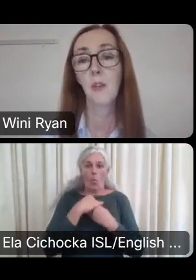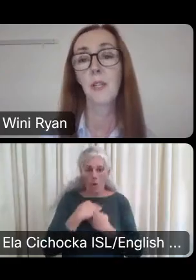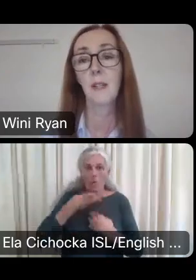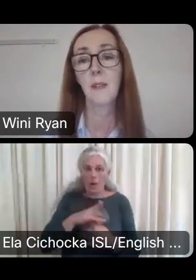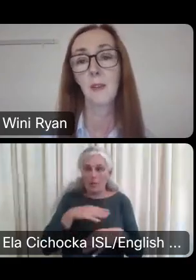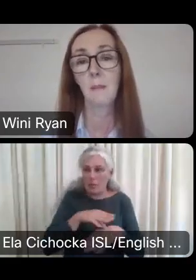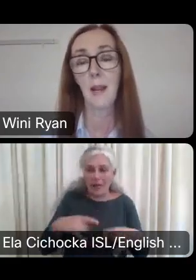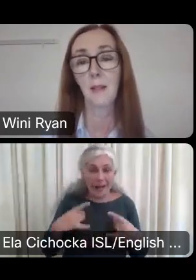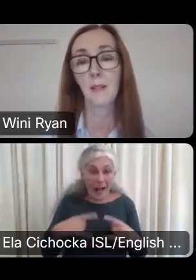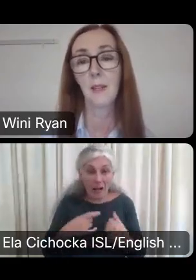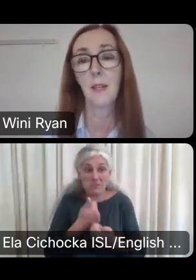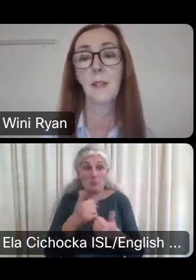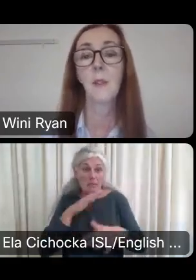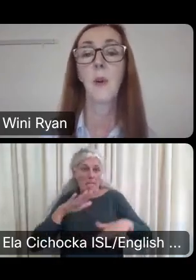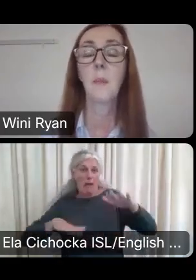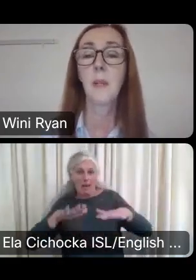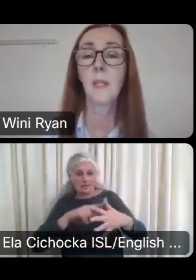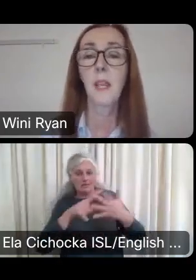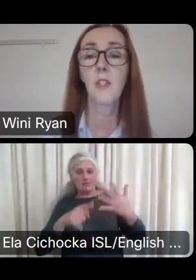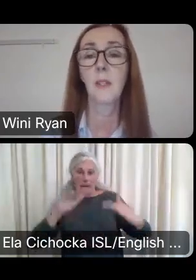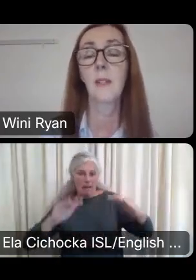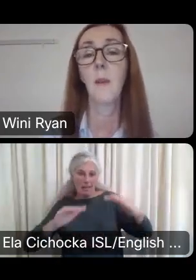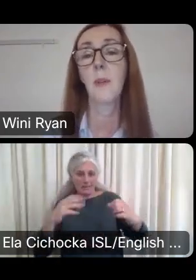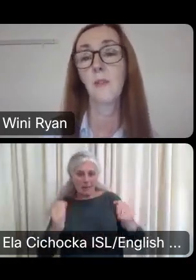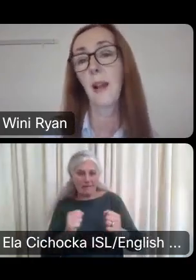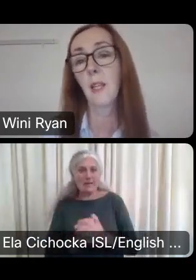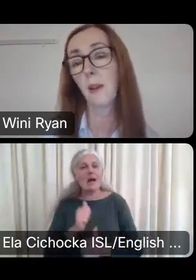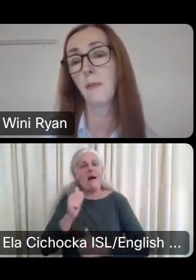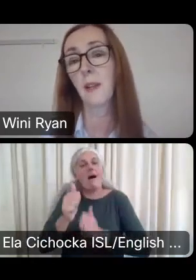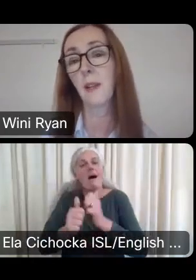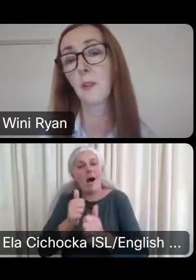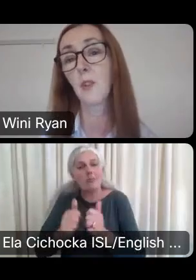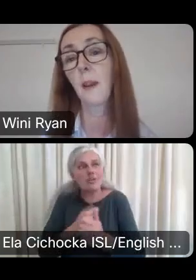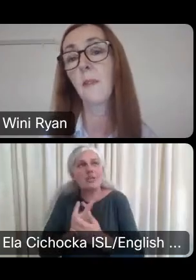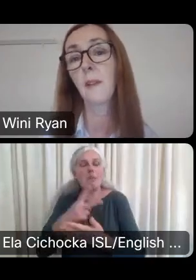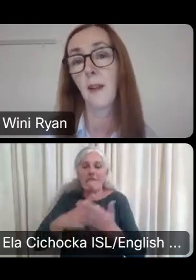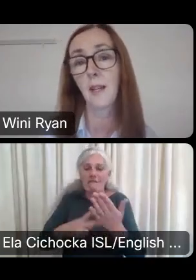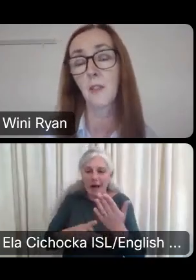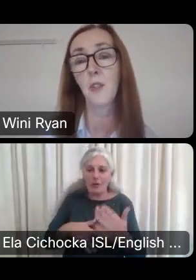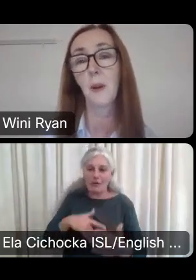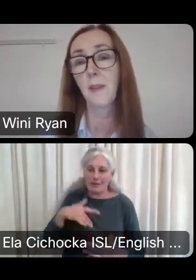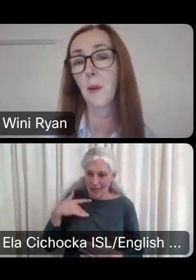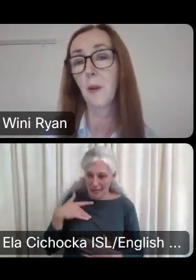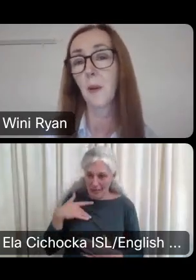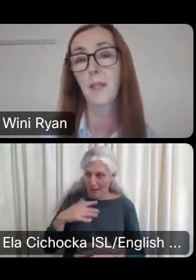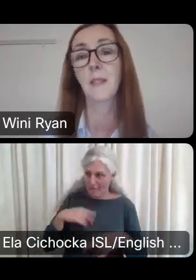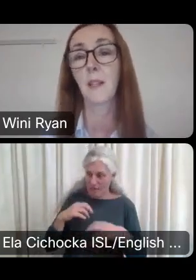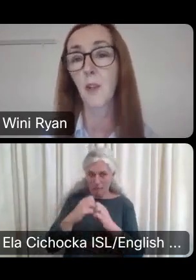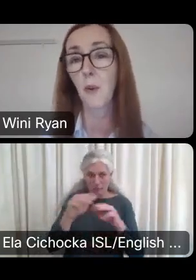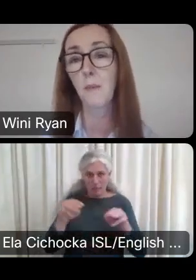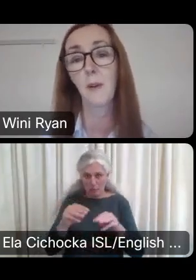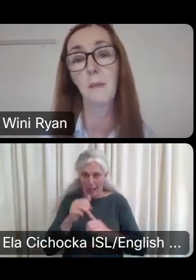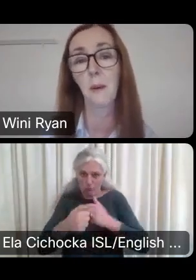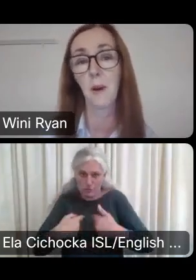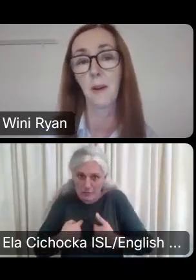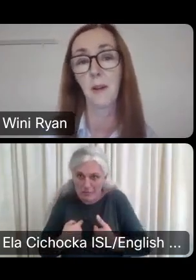happy, usually these are in balance. So appreciation is how much value I feel. So do I feel valued? Do I feel appreciated at